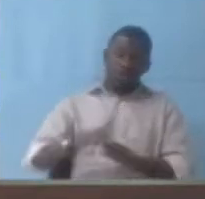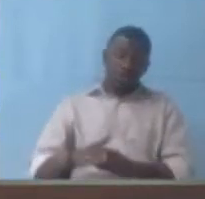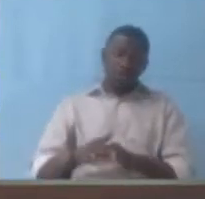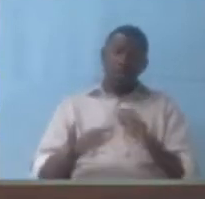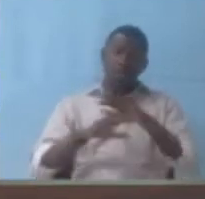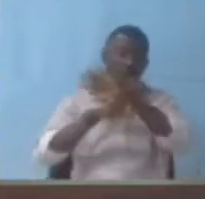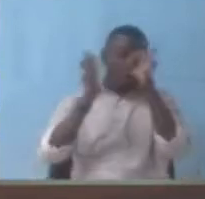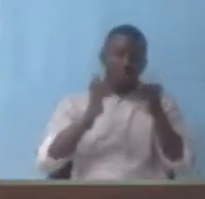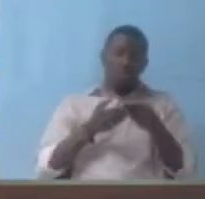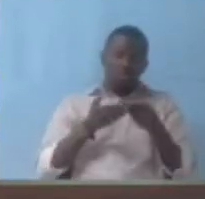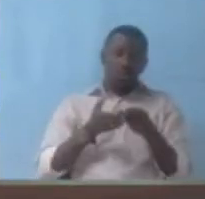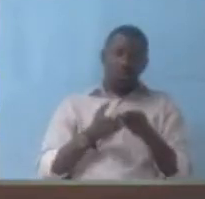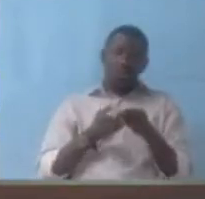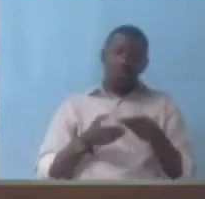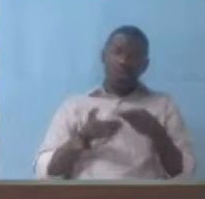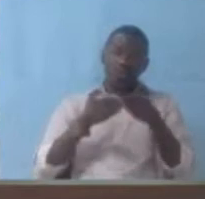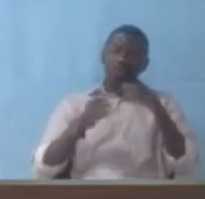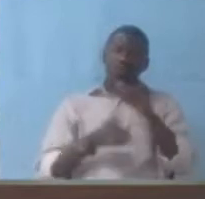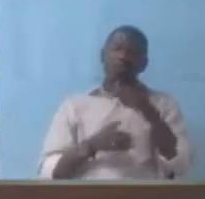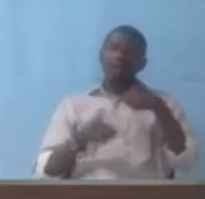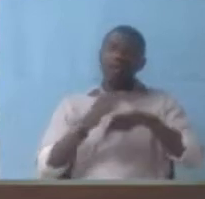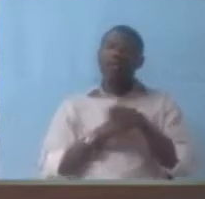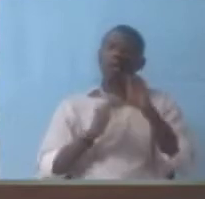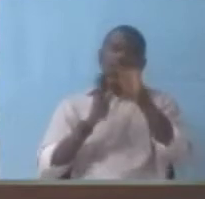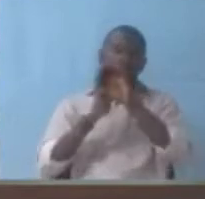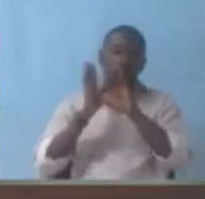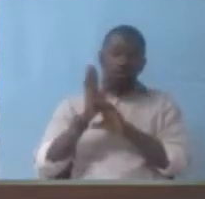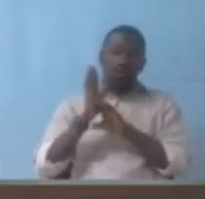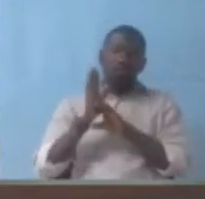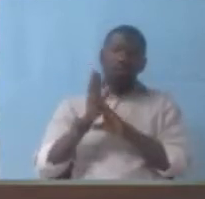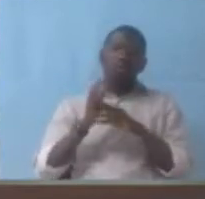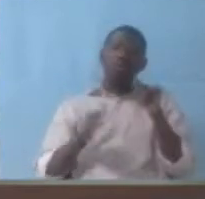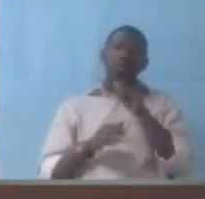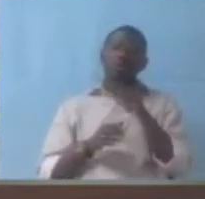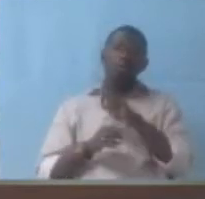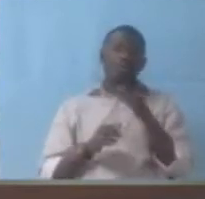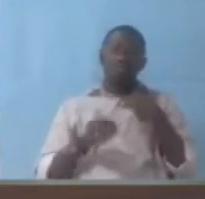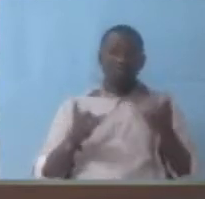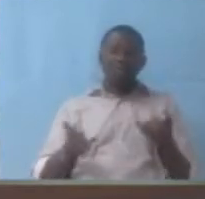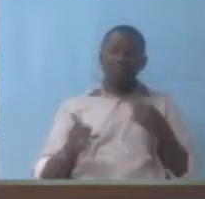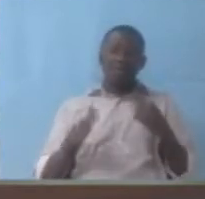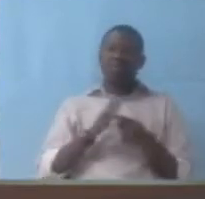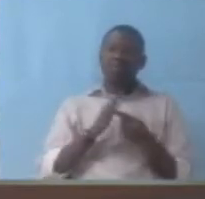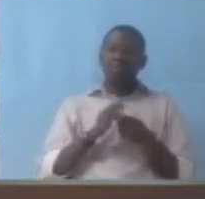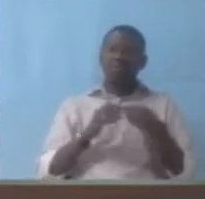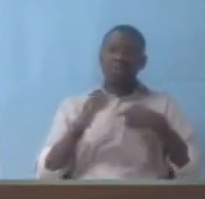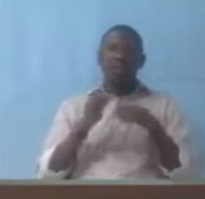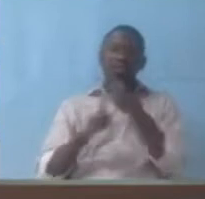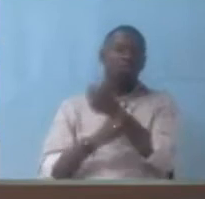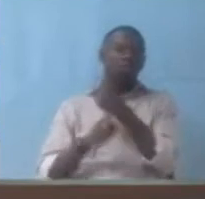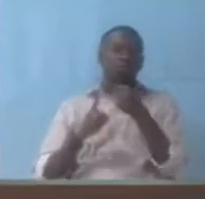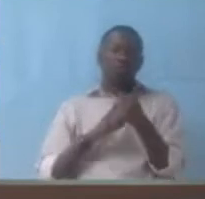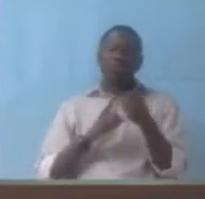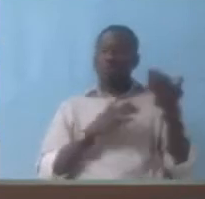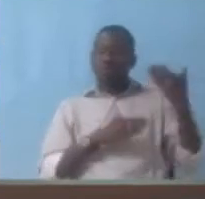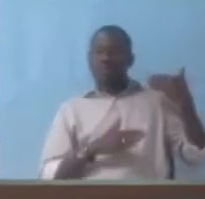those provisions which were in the constitution, which were no longer relevant to the situation. Walem sarto